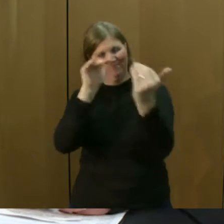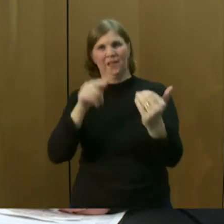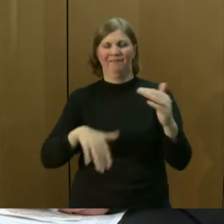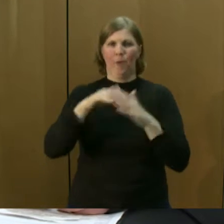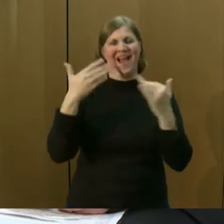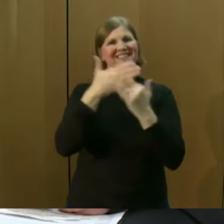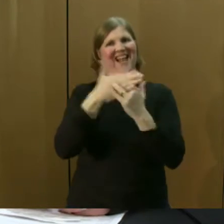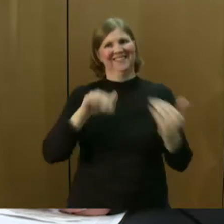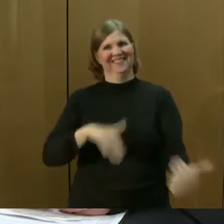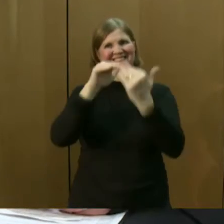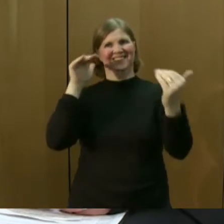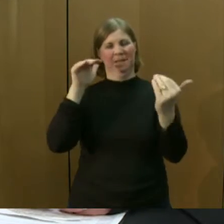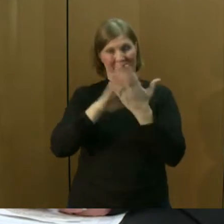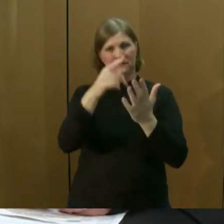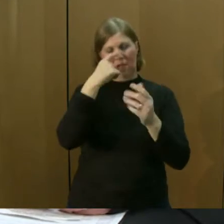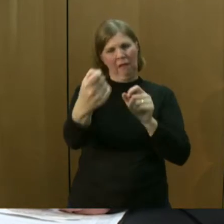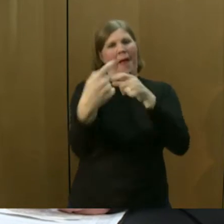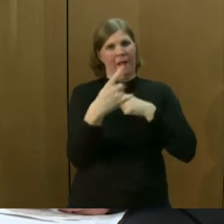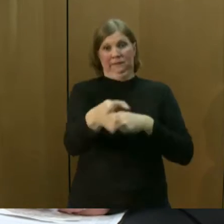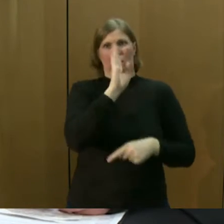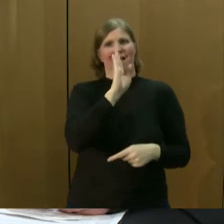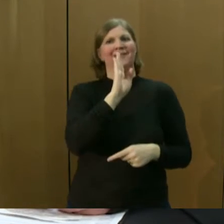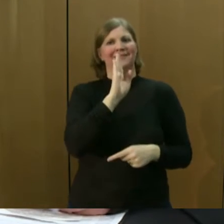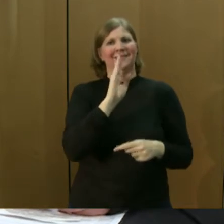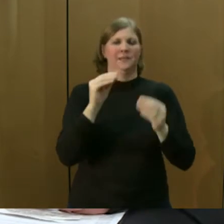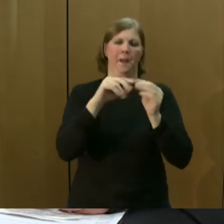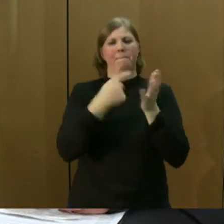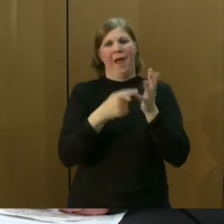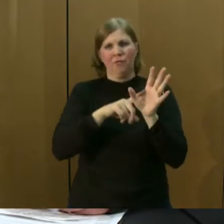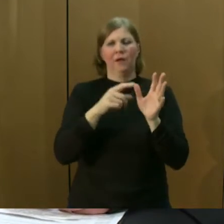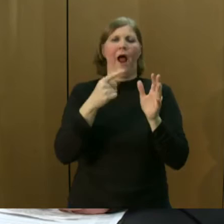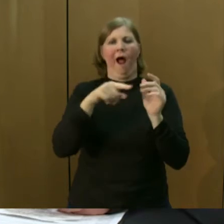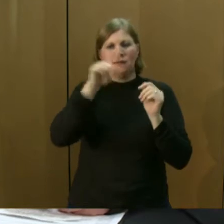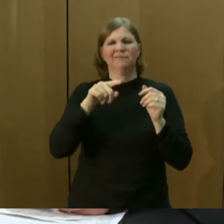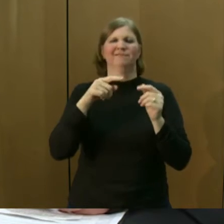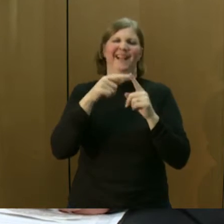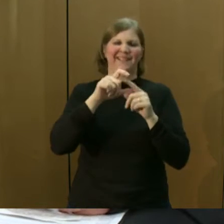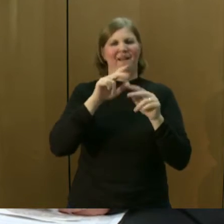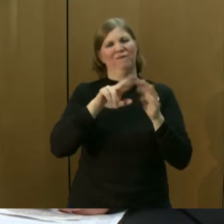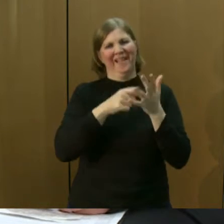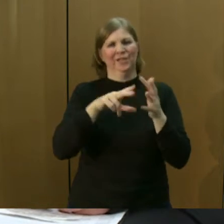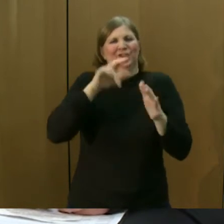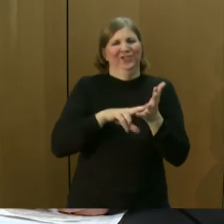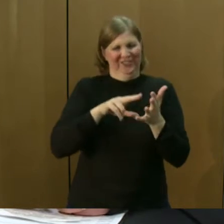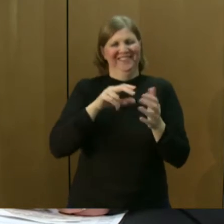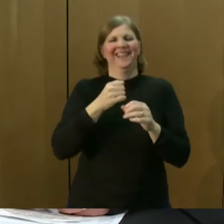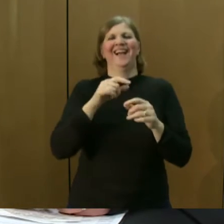directly, barry@edfringe.com. That's my email address, or